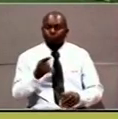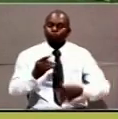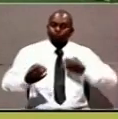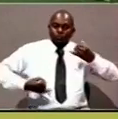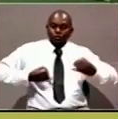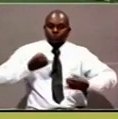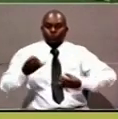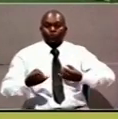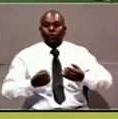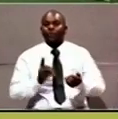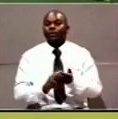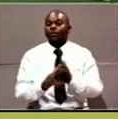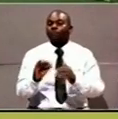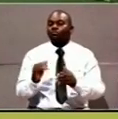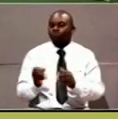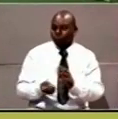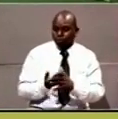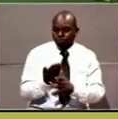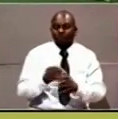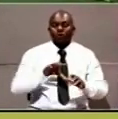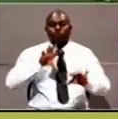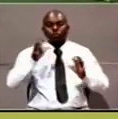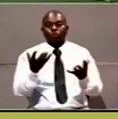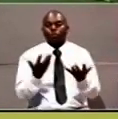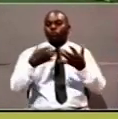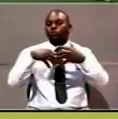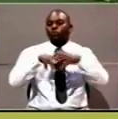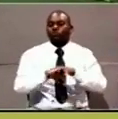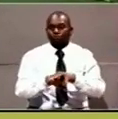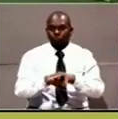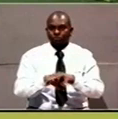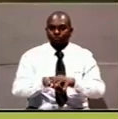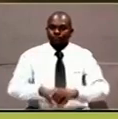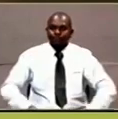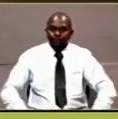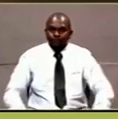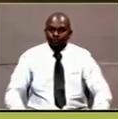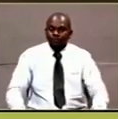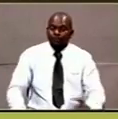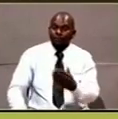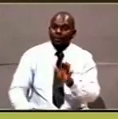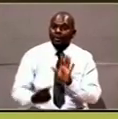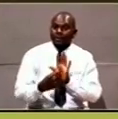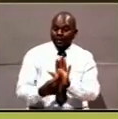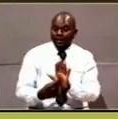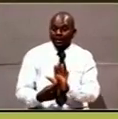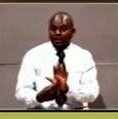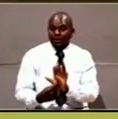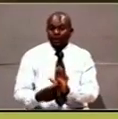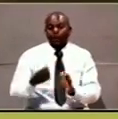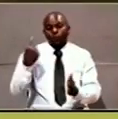the benefits that come with regional integration. Which will indicate to us what they